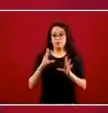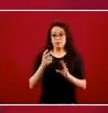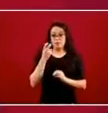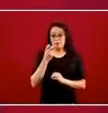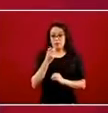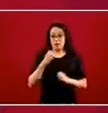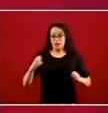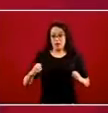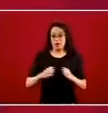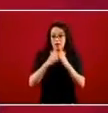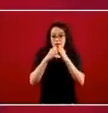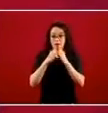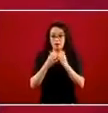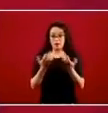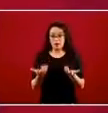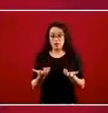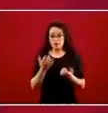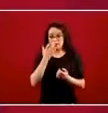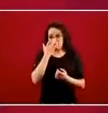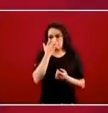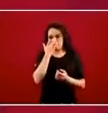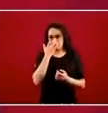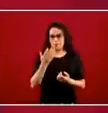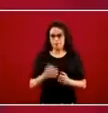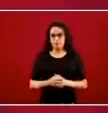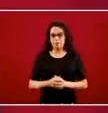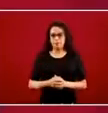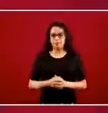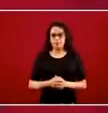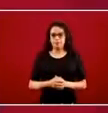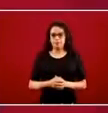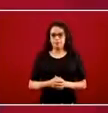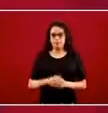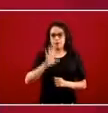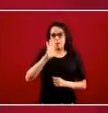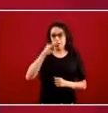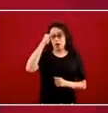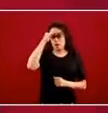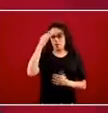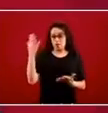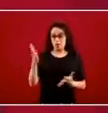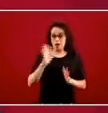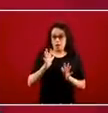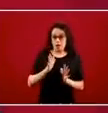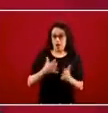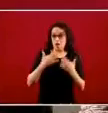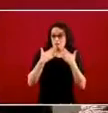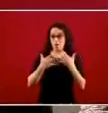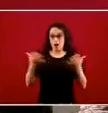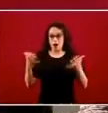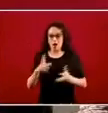again, this is not an emergency state, it is not an exception state.